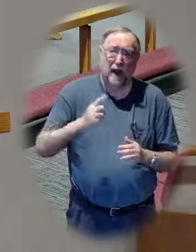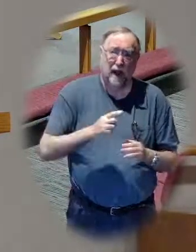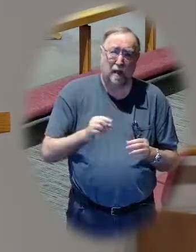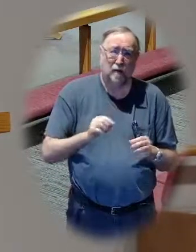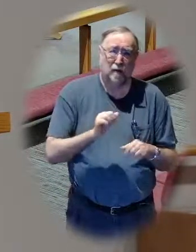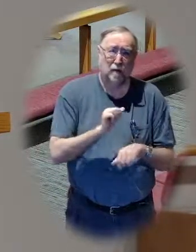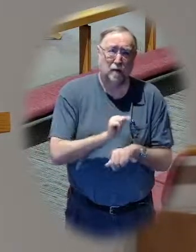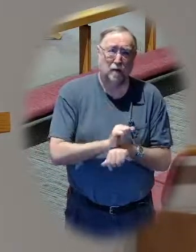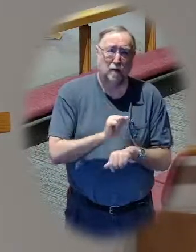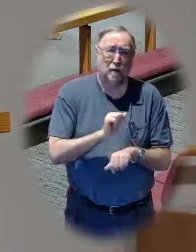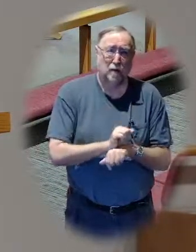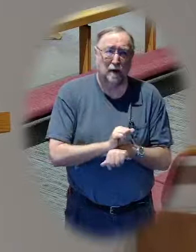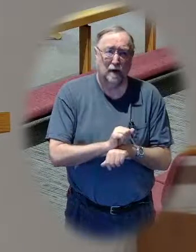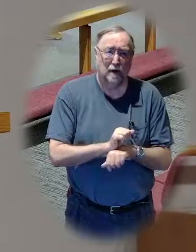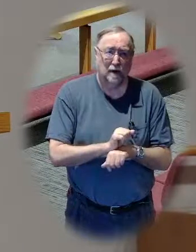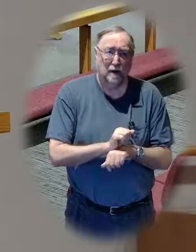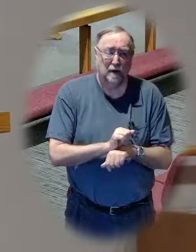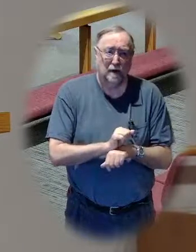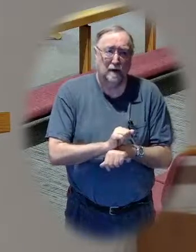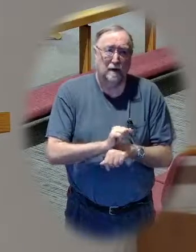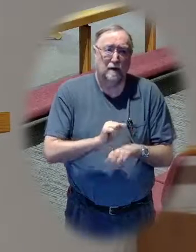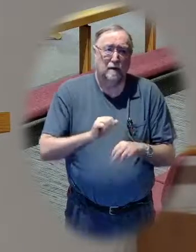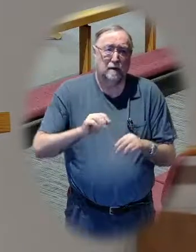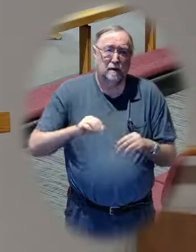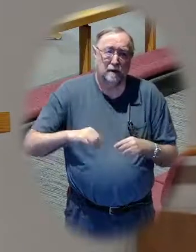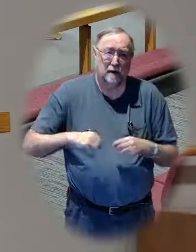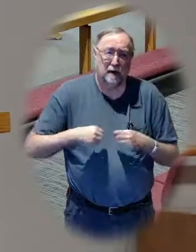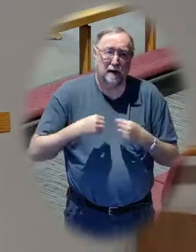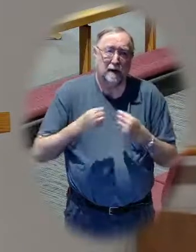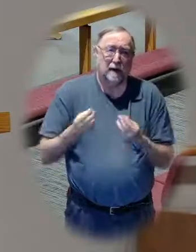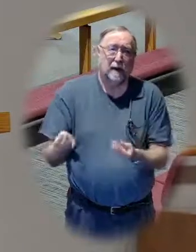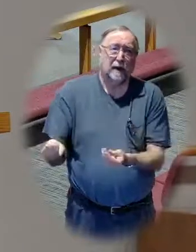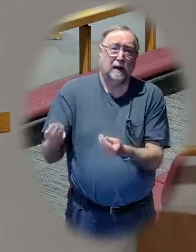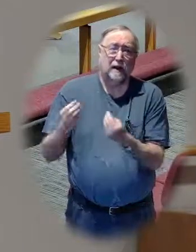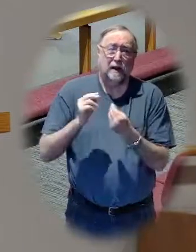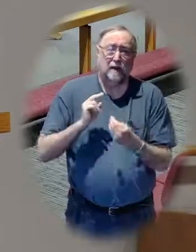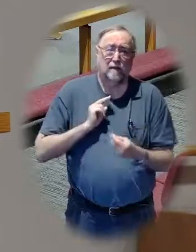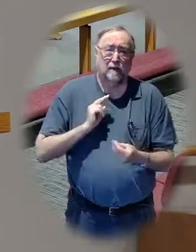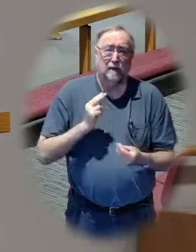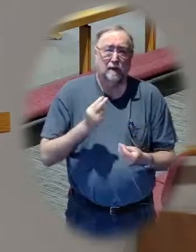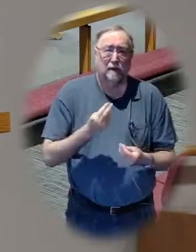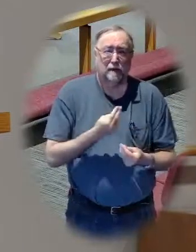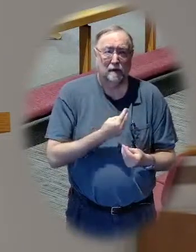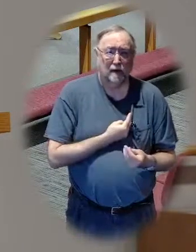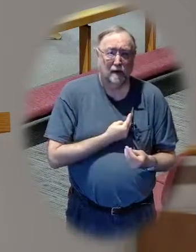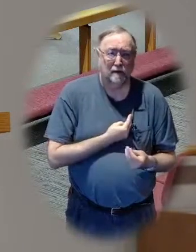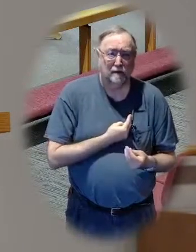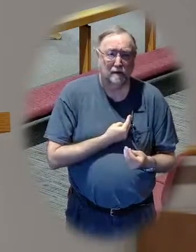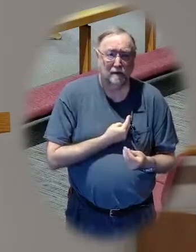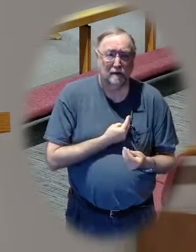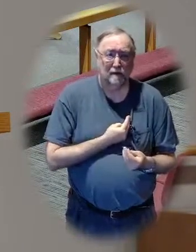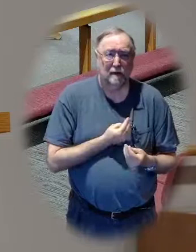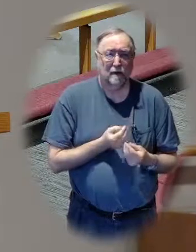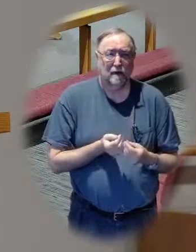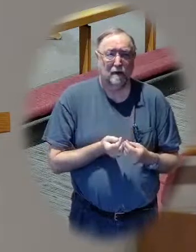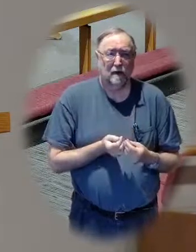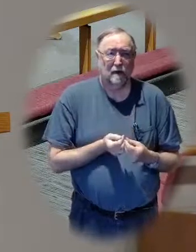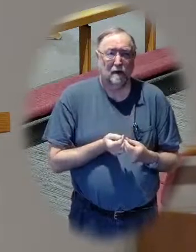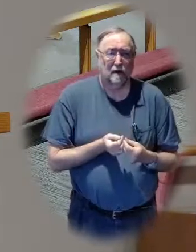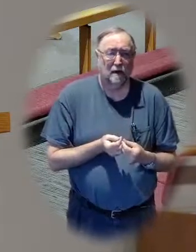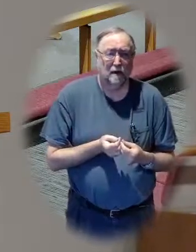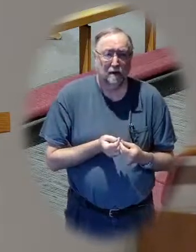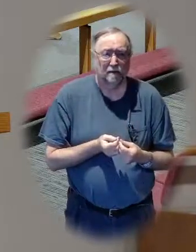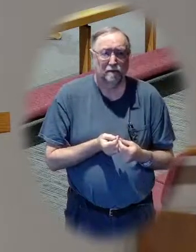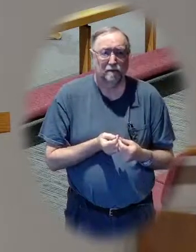the lamb that was to be given in exchange for the life of a firstborn child, as Moses